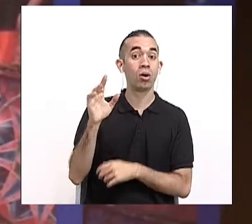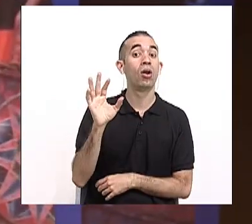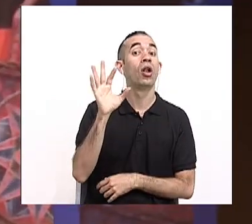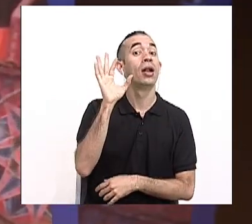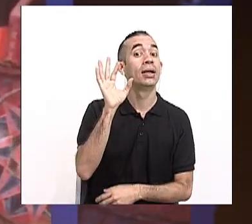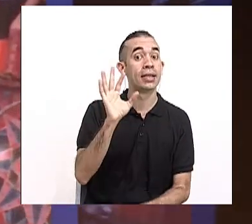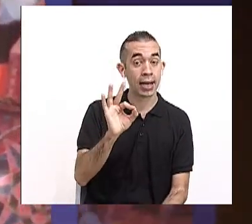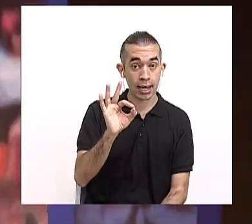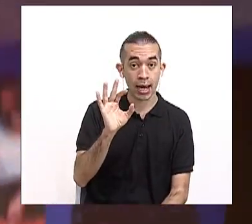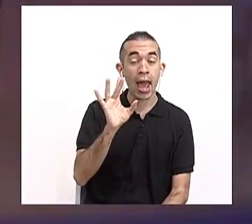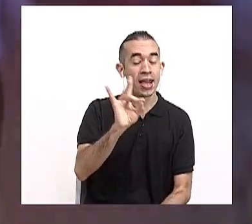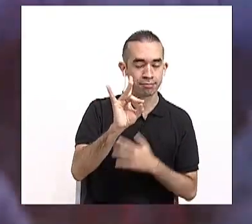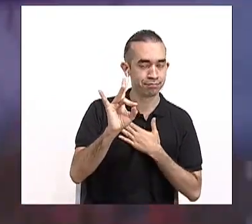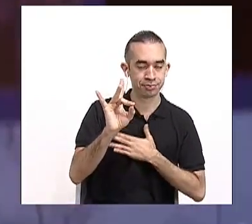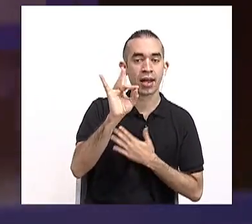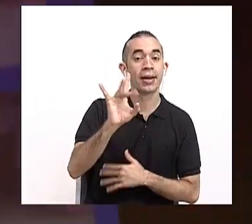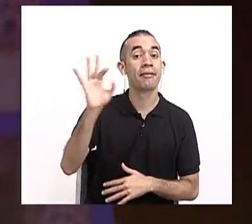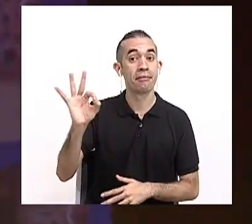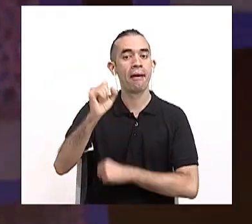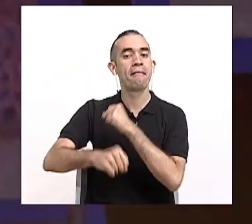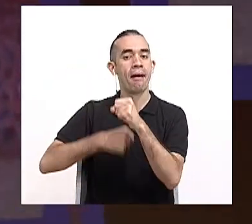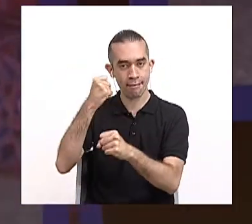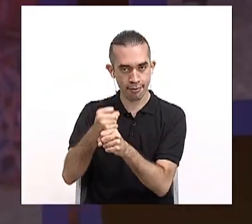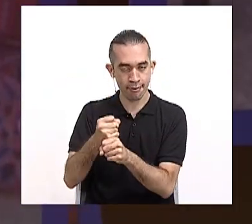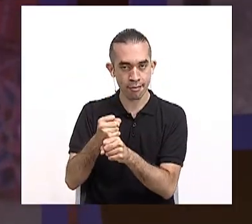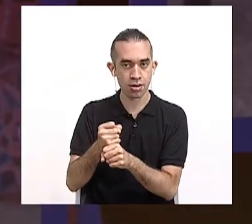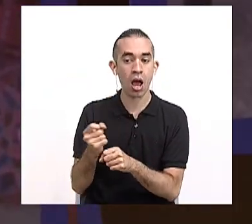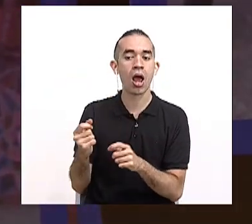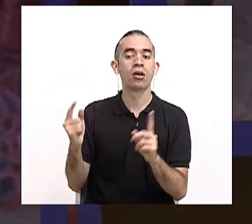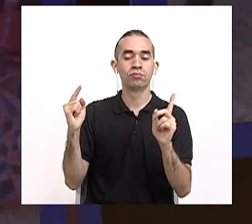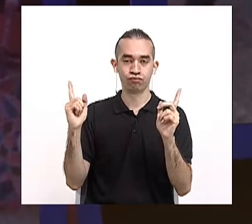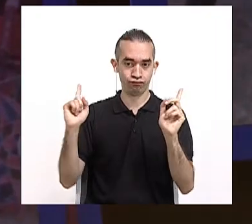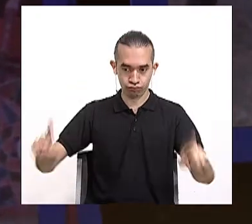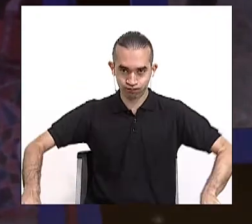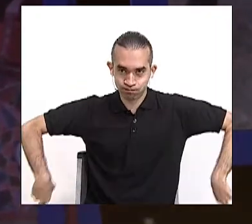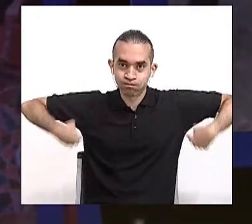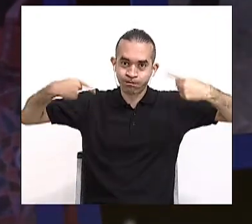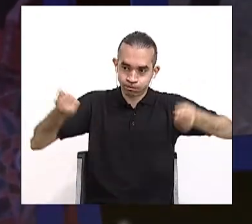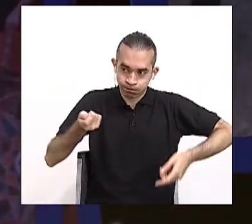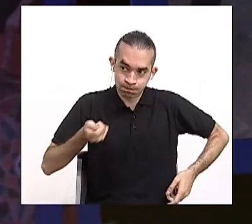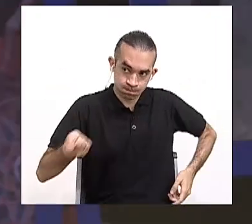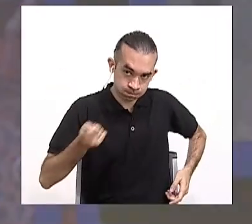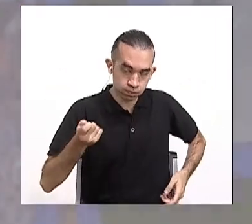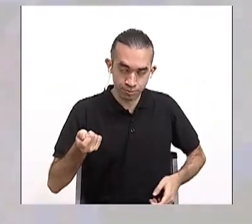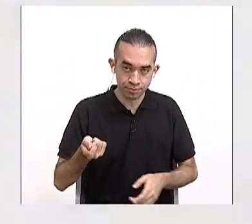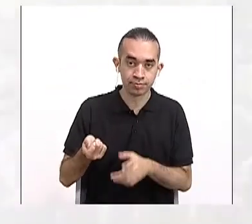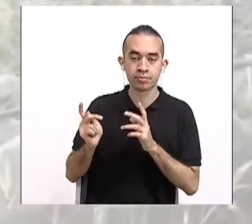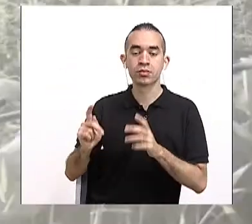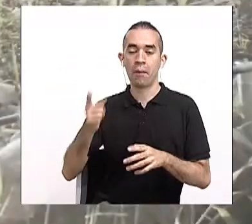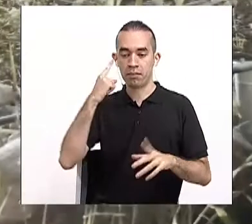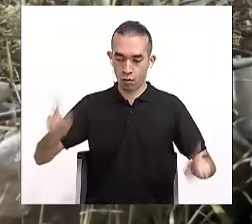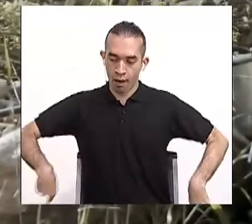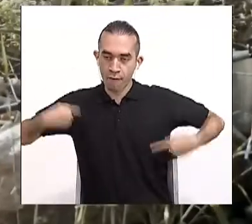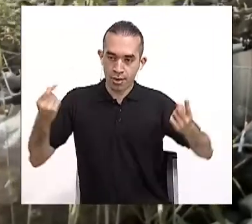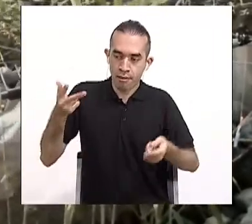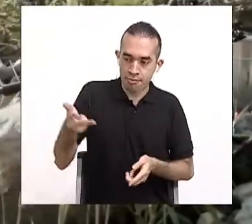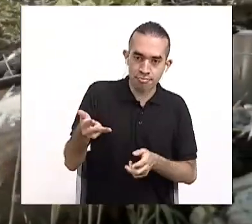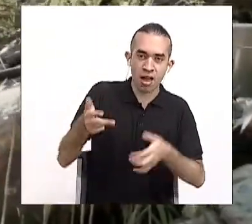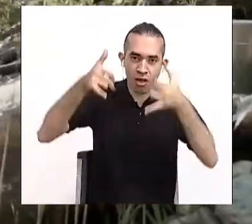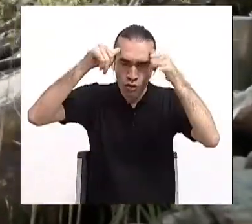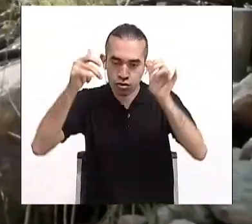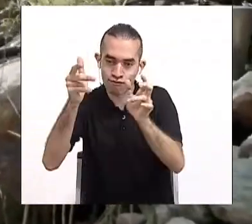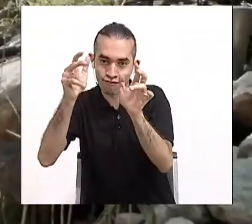is my grandfather and I consider he's one of the kindest person I know. I'm going to tell you why. My